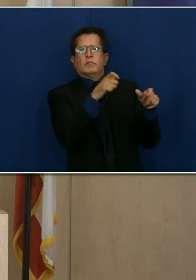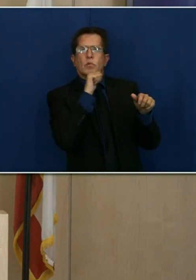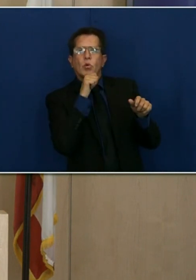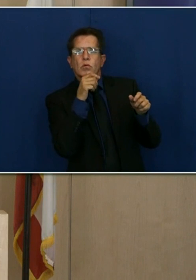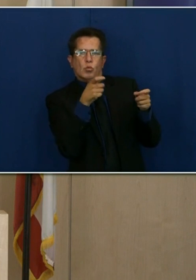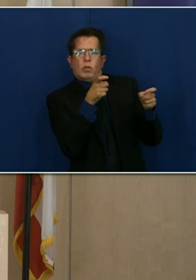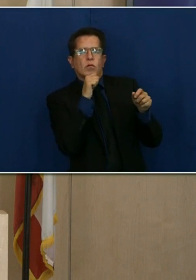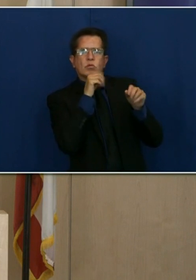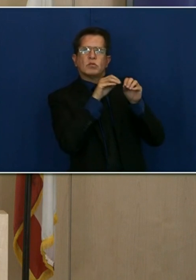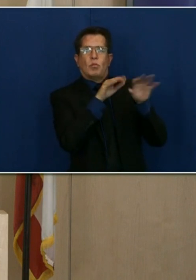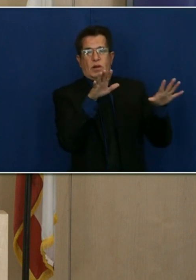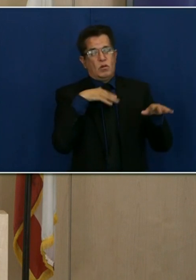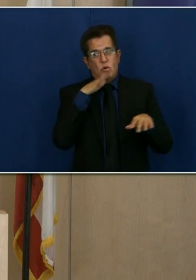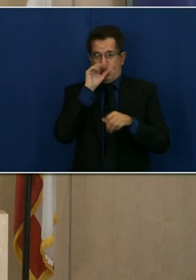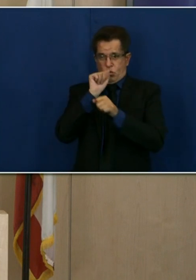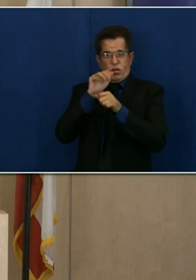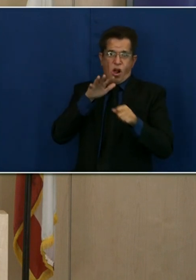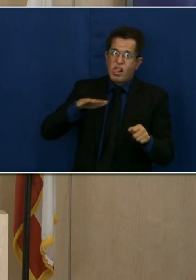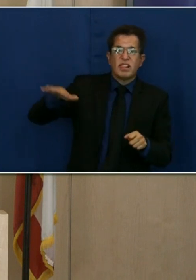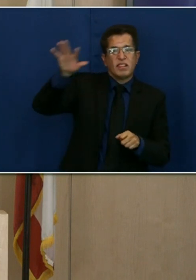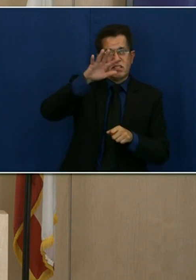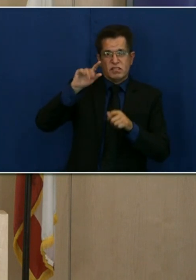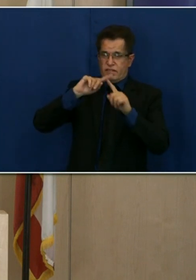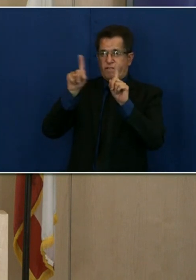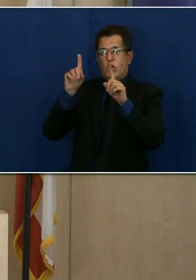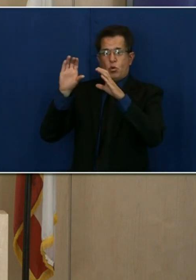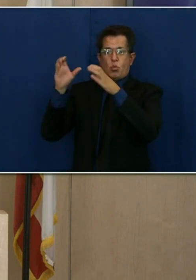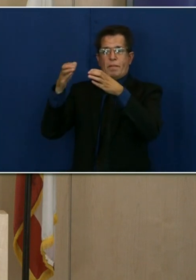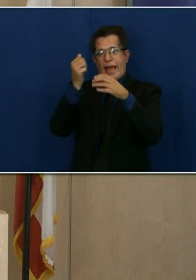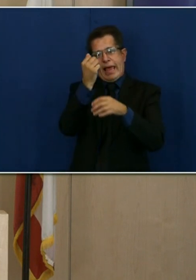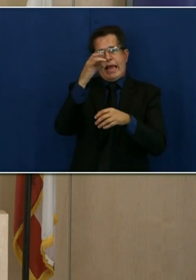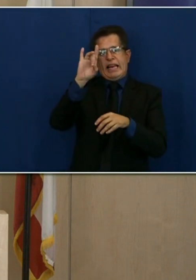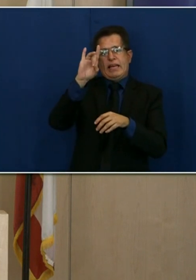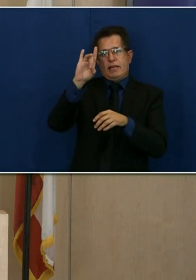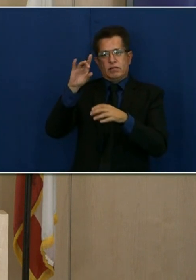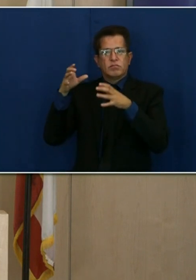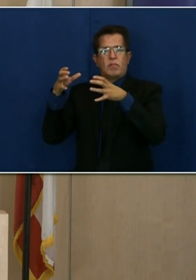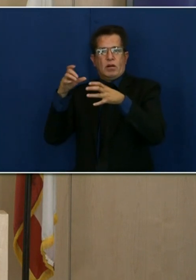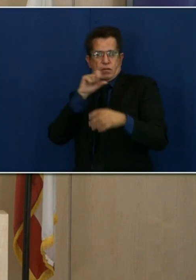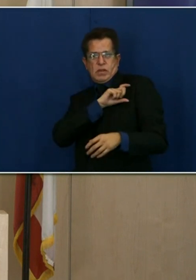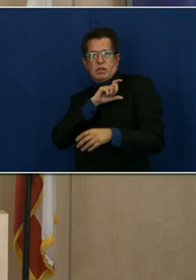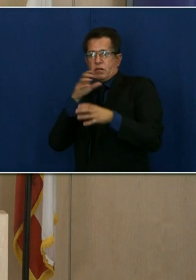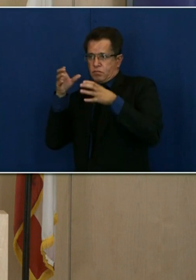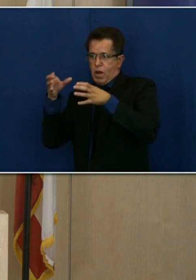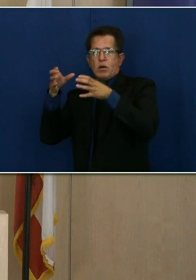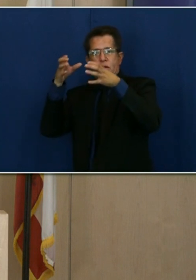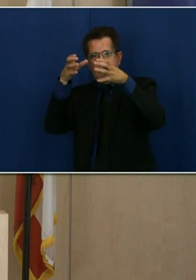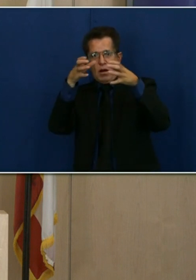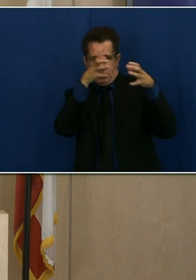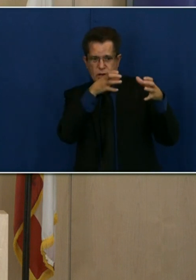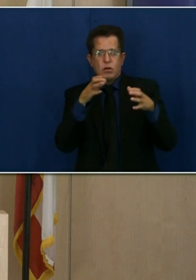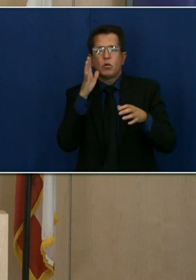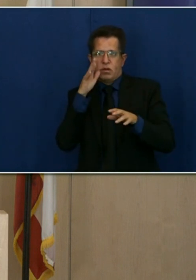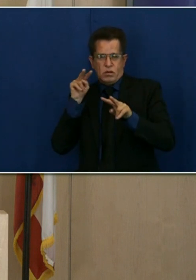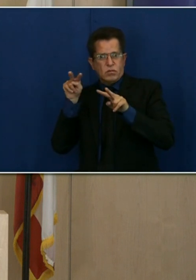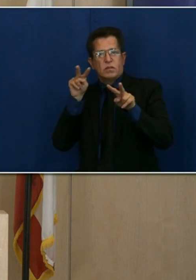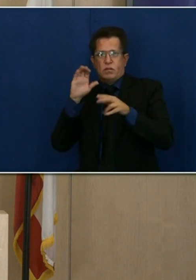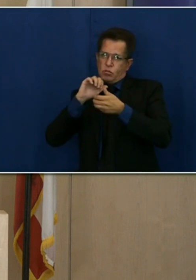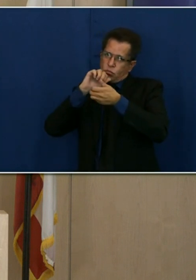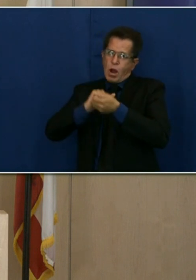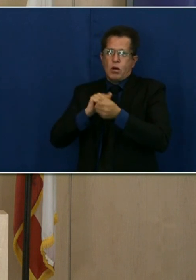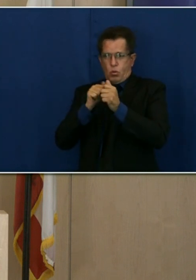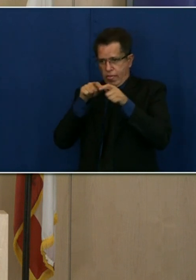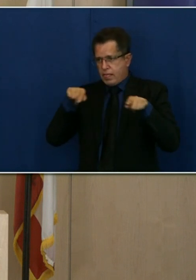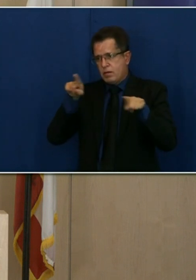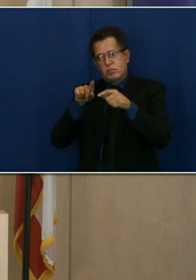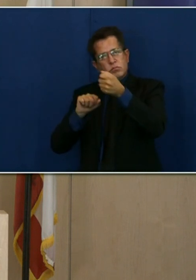the 18 jurisdictions in San Diego County who have the enforcement authority in their jurisdiction. We'll continue to work with